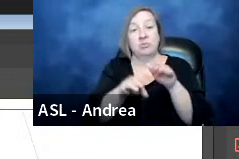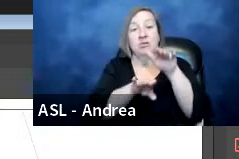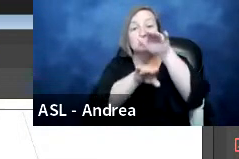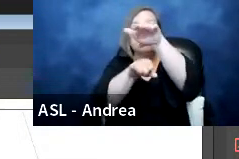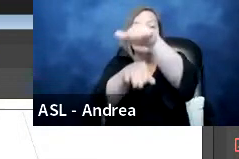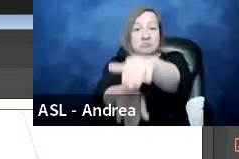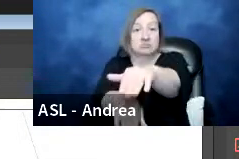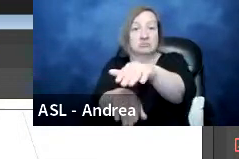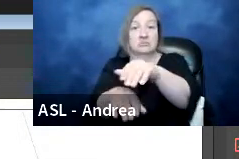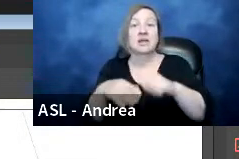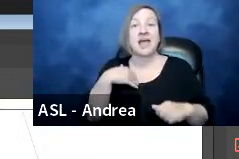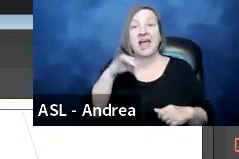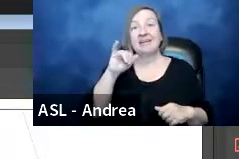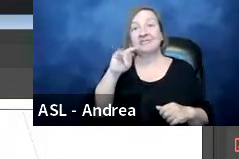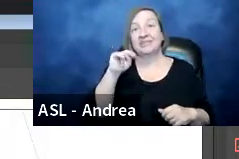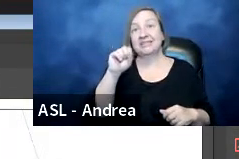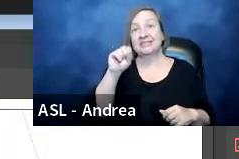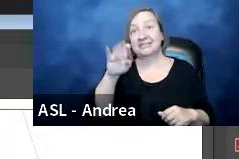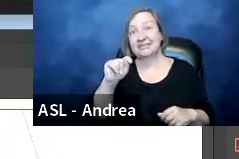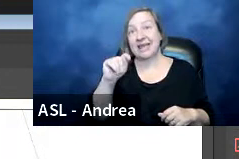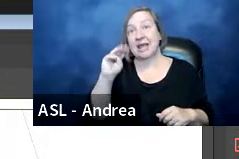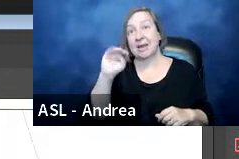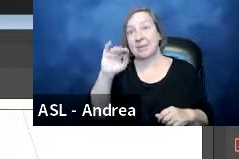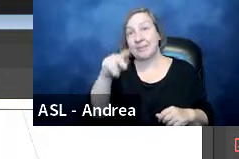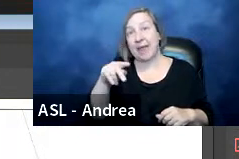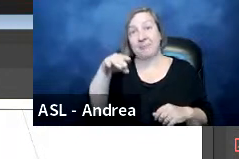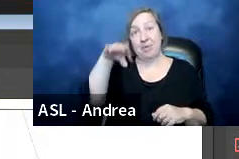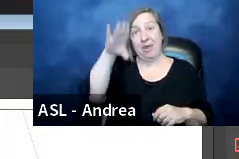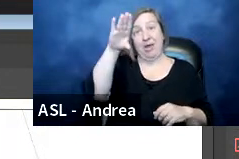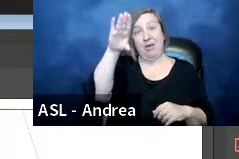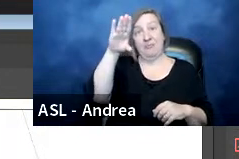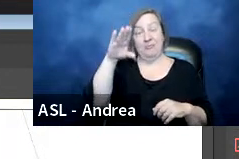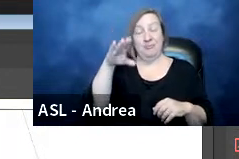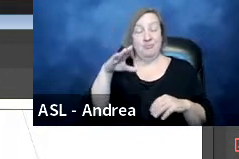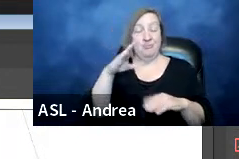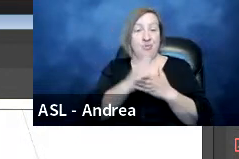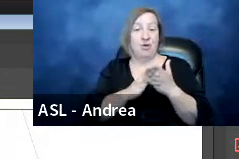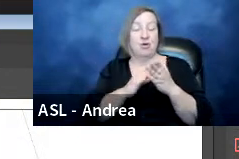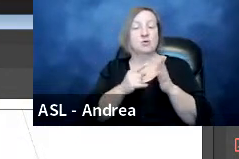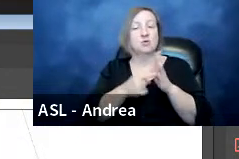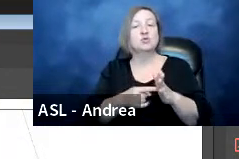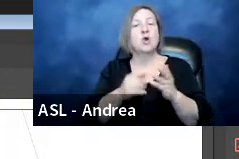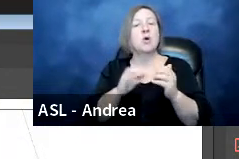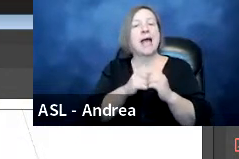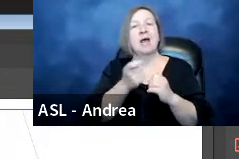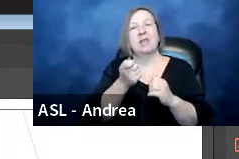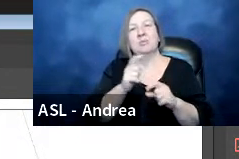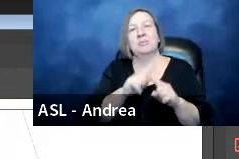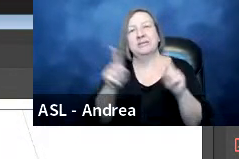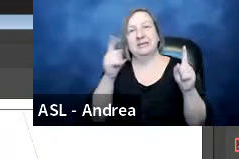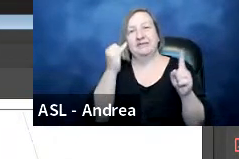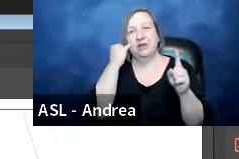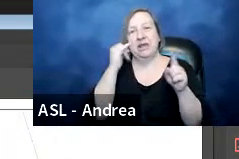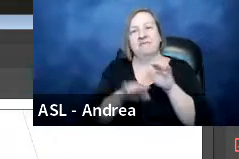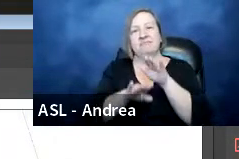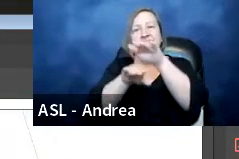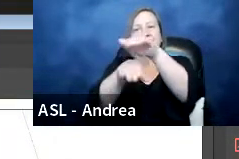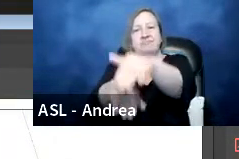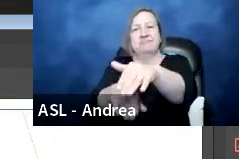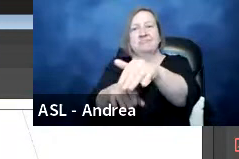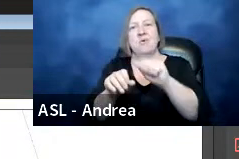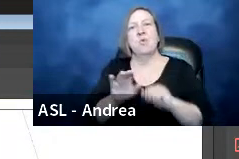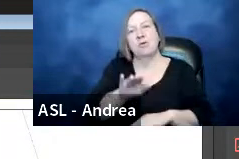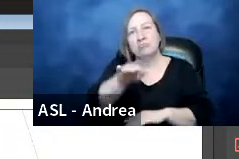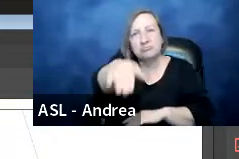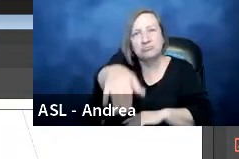inset map at the upper part of the screen showing what the single level bridge option would look like and just what the differences are. And